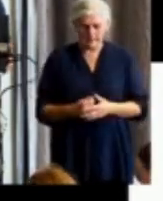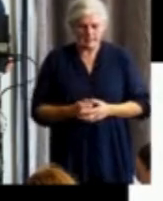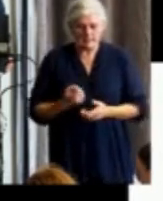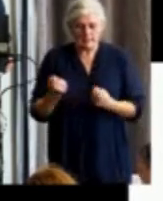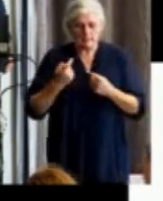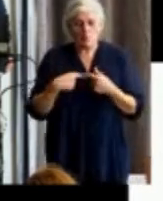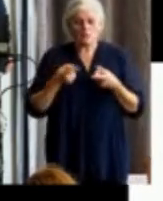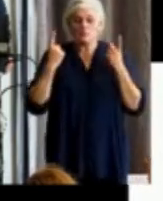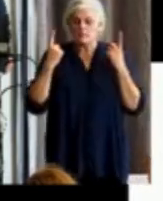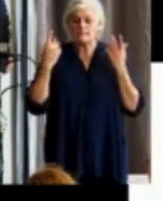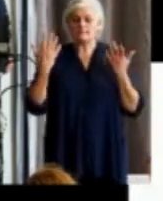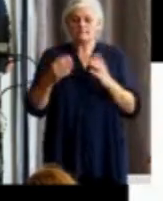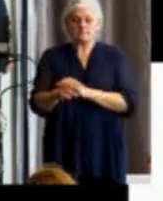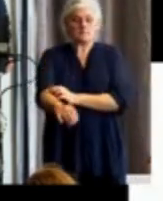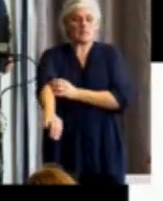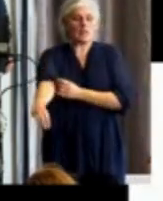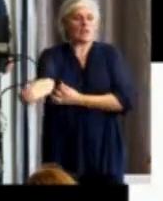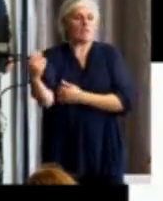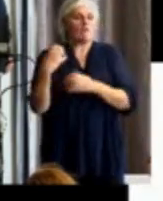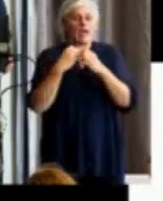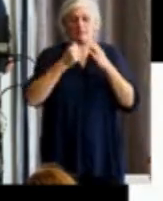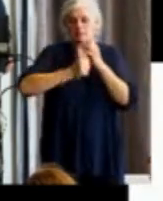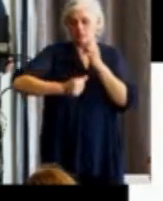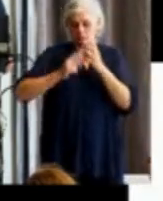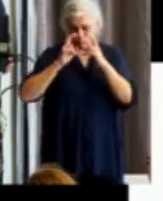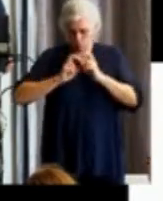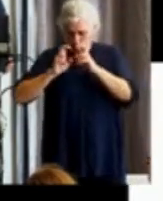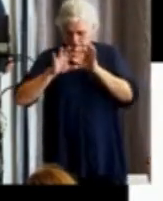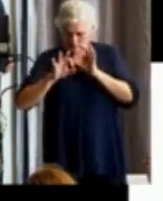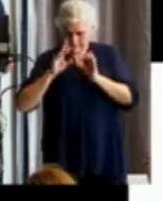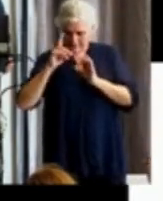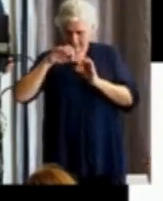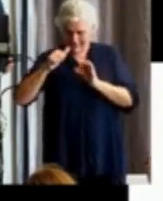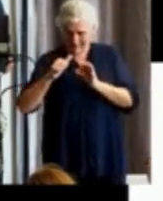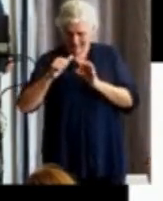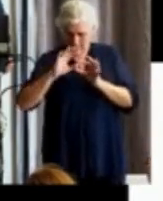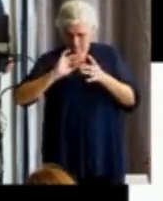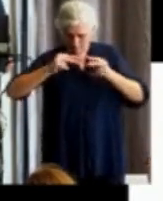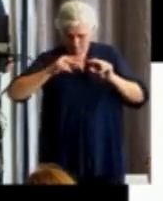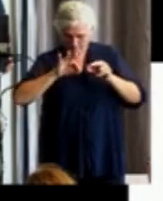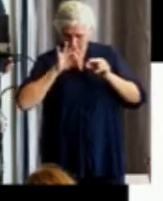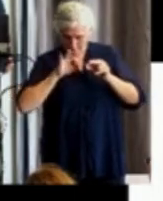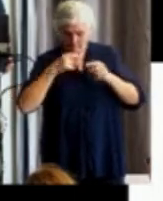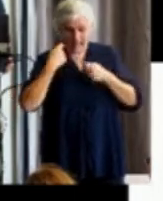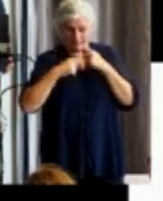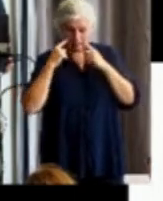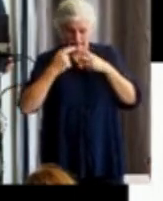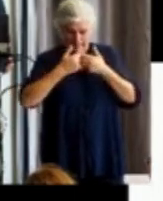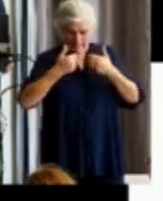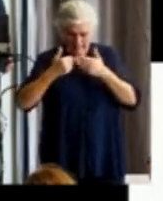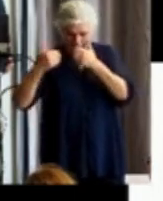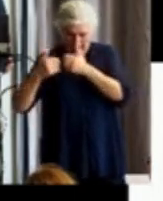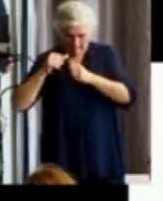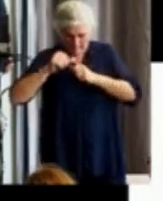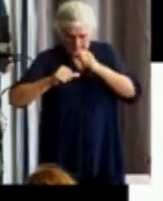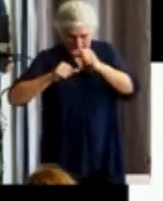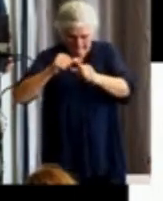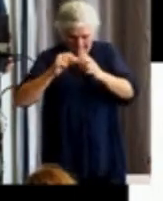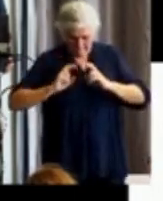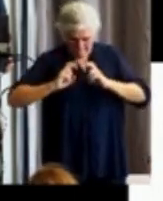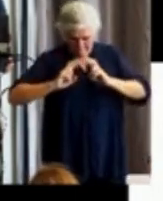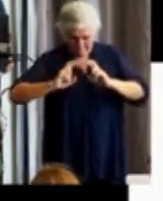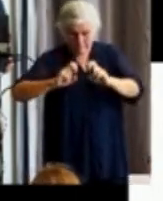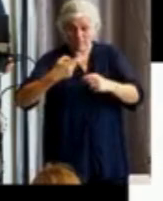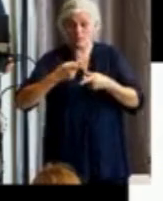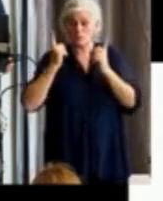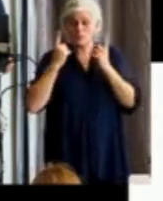So what we did, well, for each of these stool samples, we extract the DNA from that stool sample, and then we sequence that DNA. And